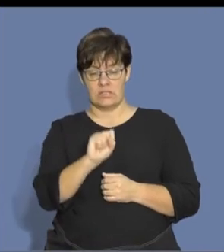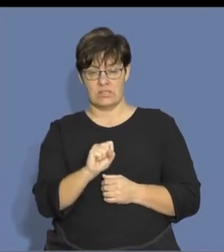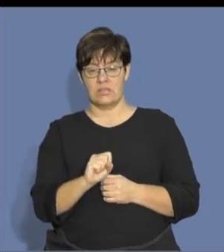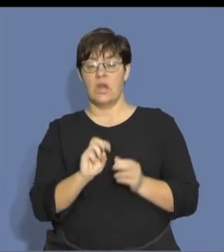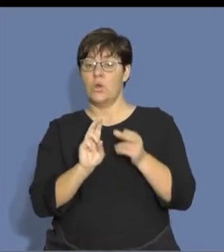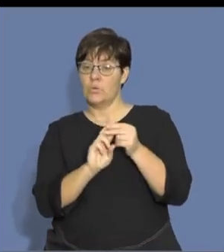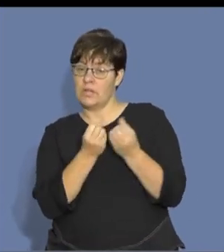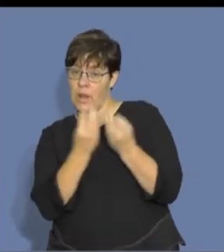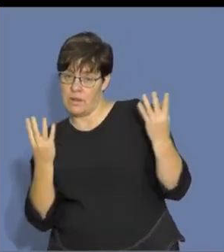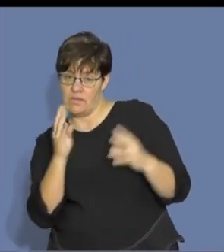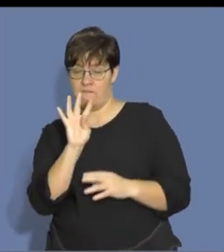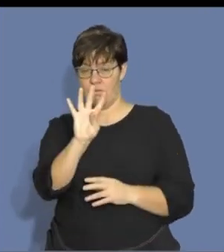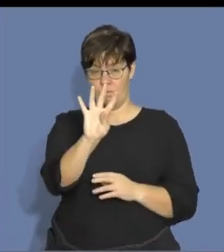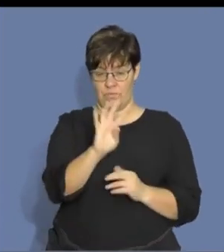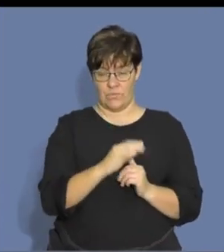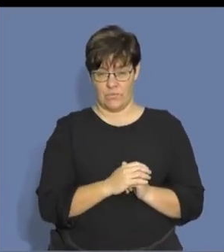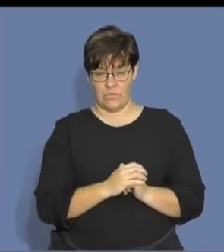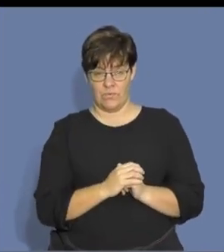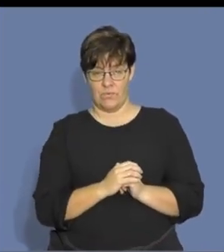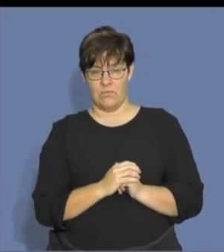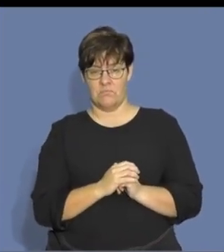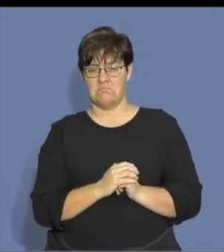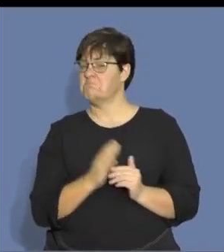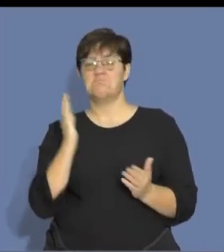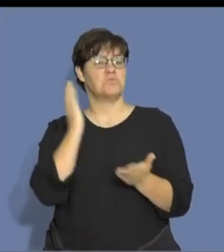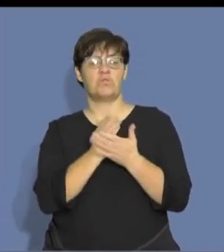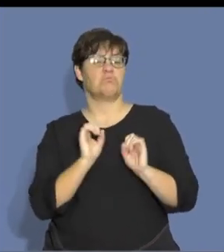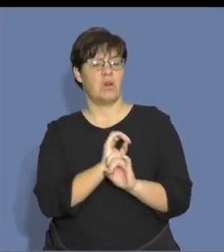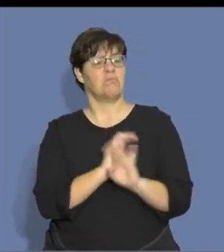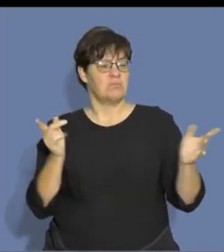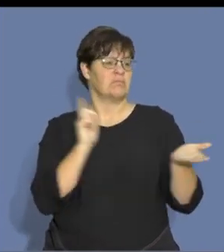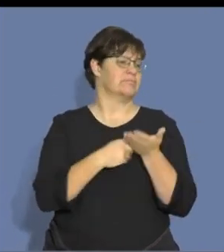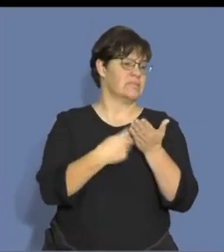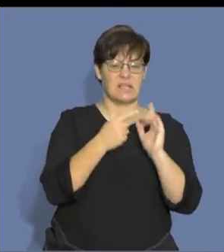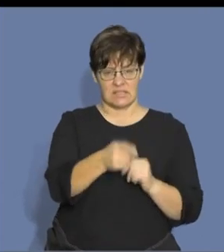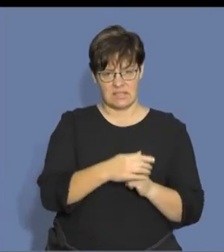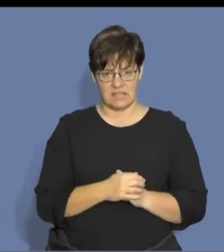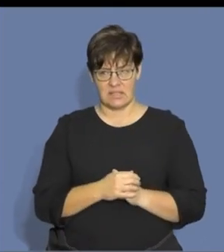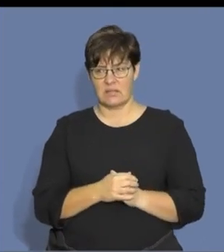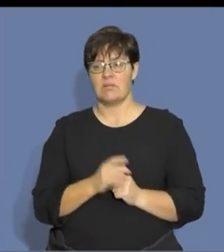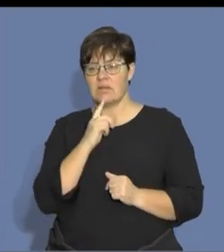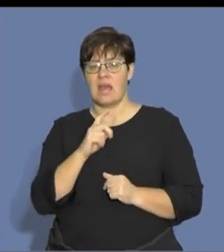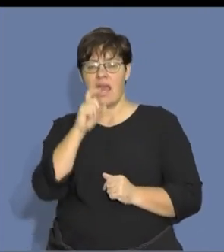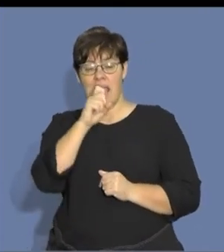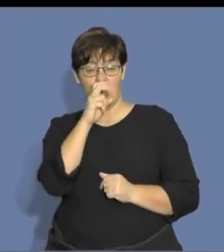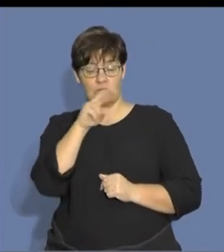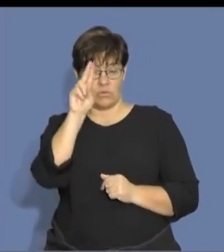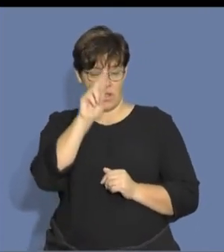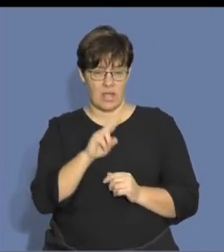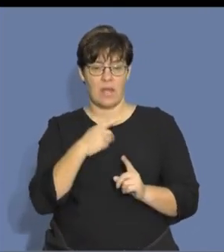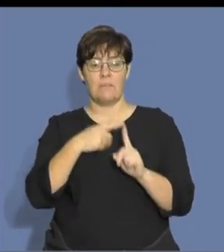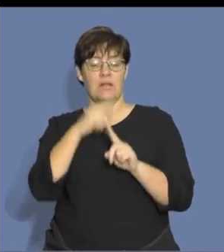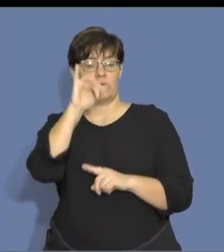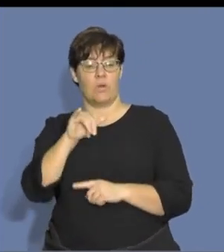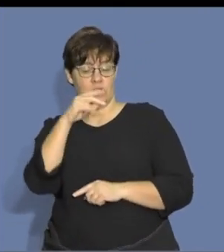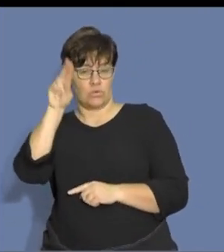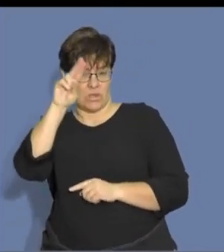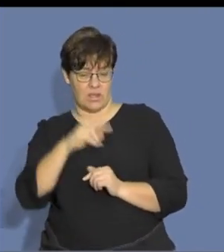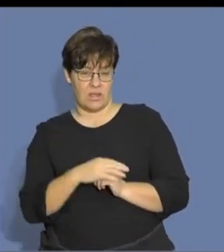units. Now, that's straightforward. That's what we've been talking about. This is just going to be x squared plus y